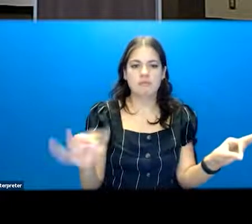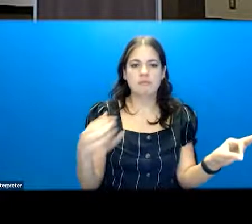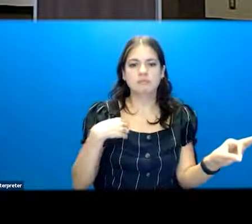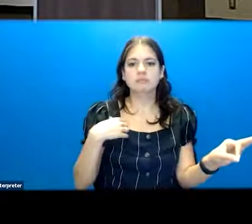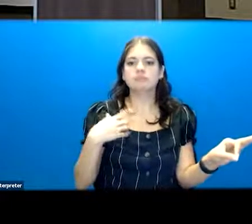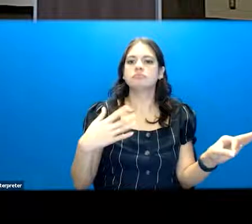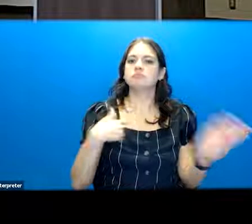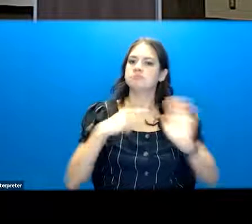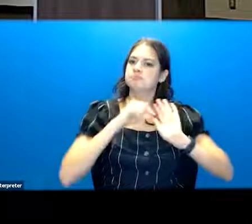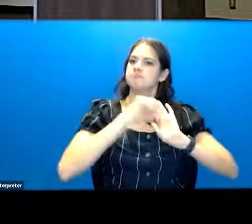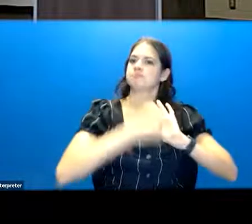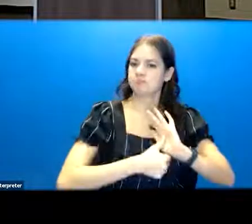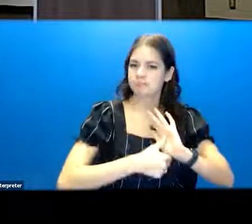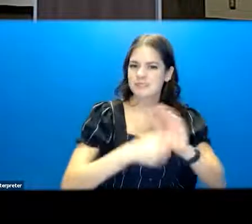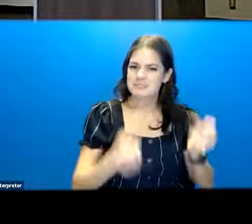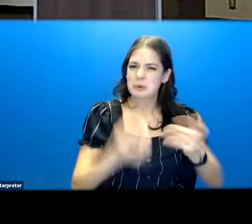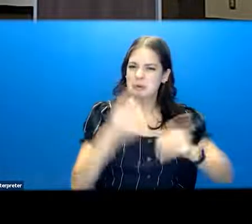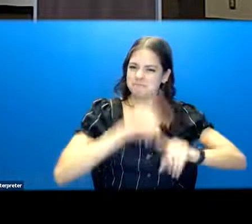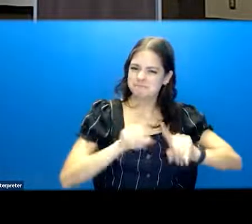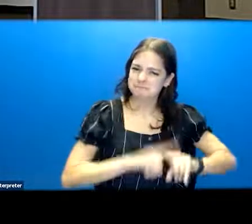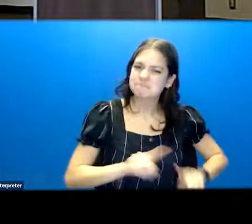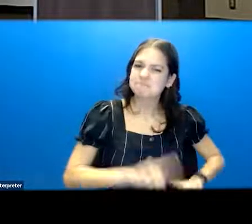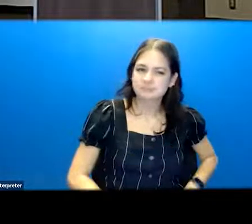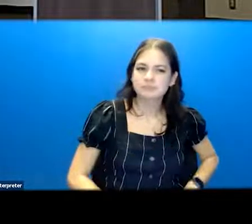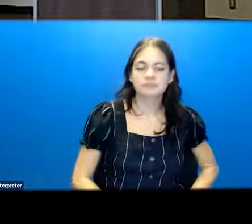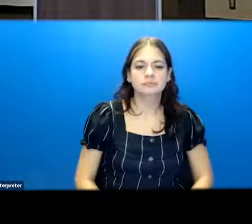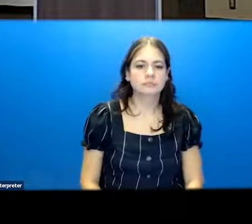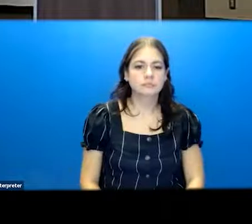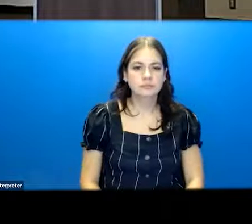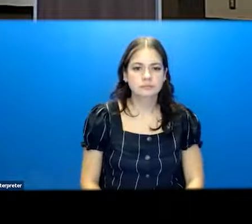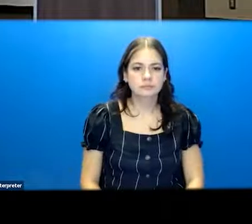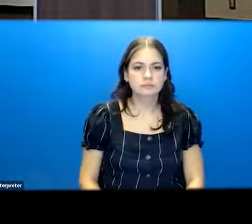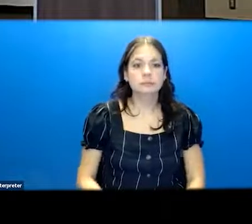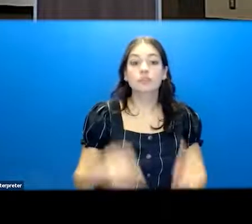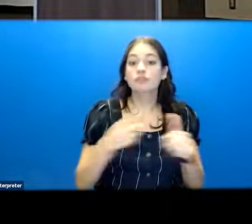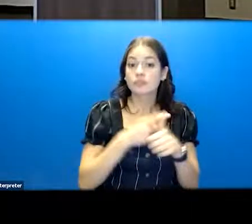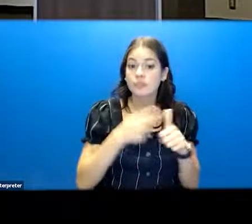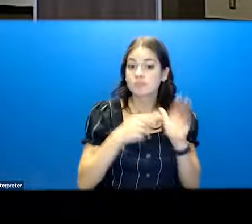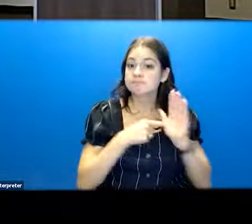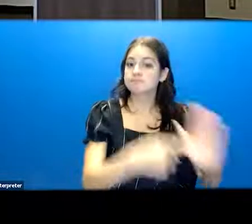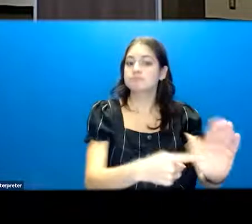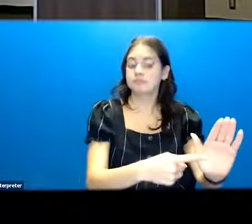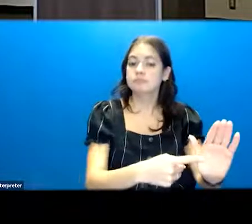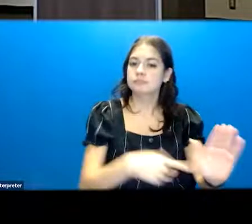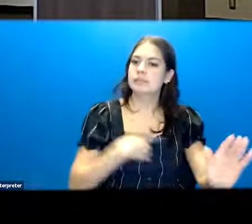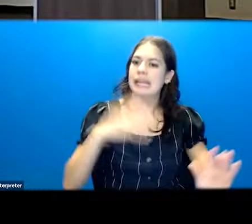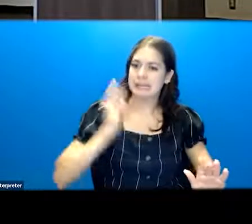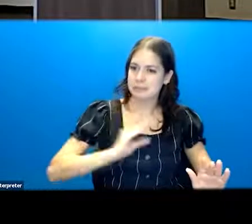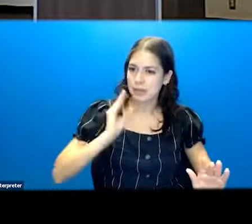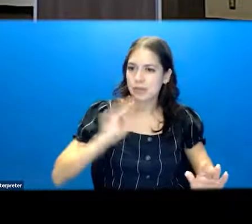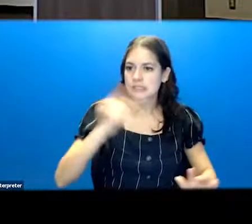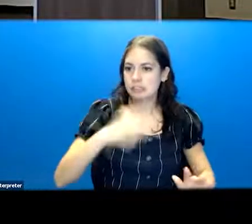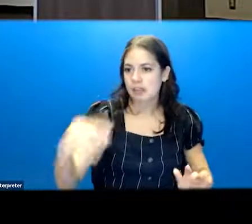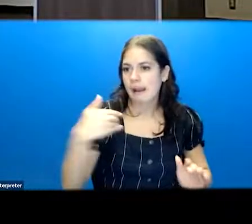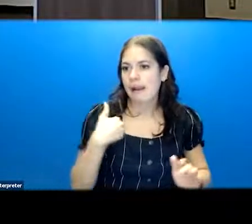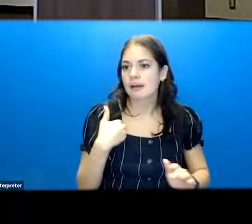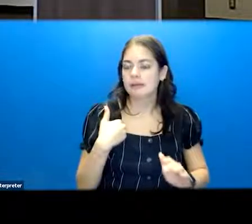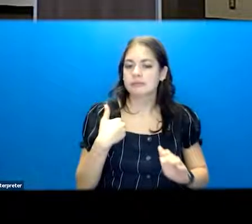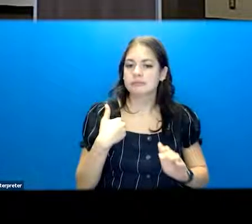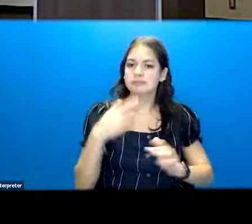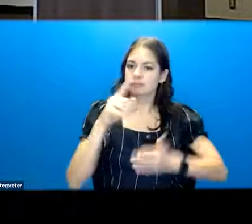of exemplifies multiple different things. First, it kind of shows the experiences that she had